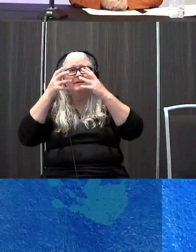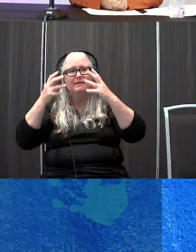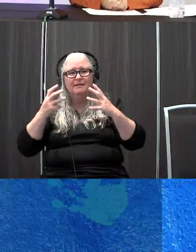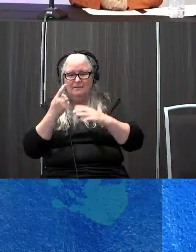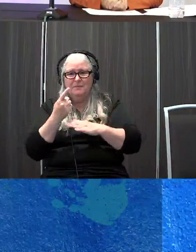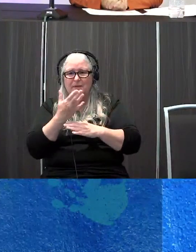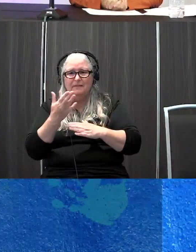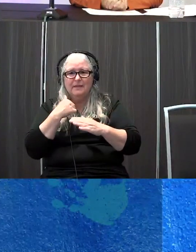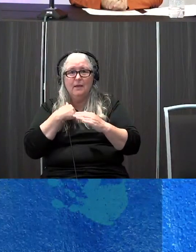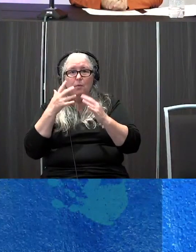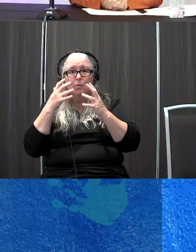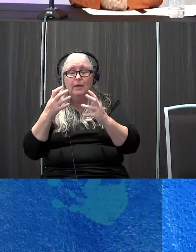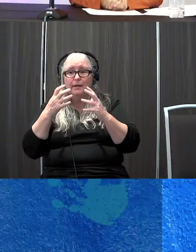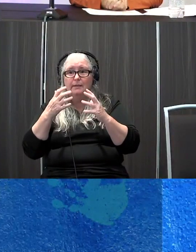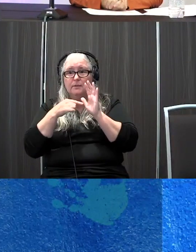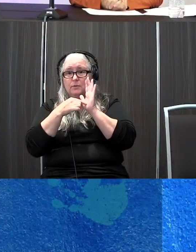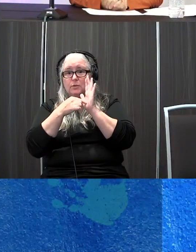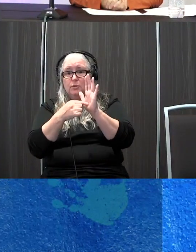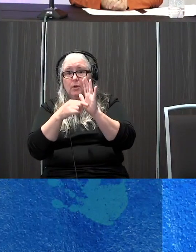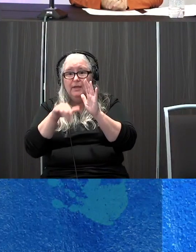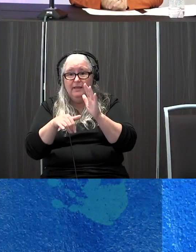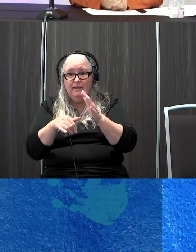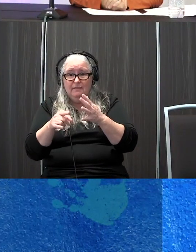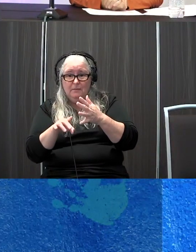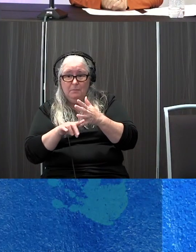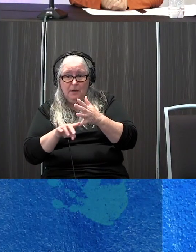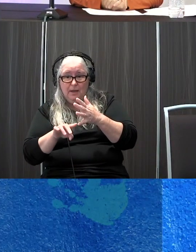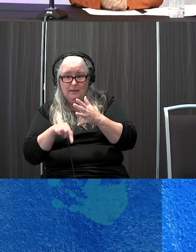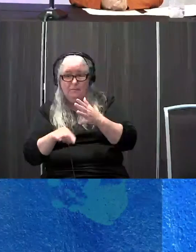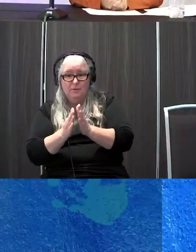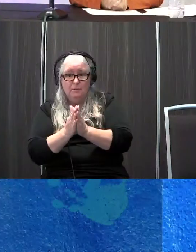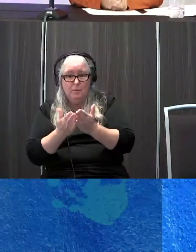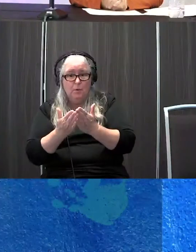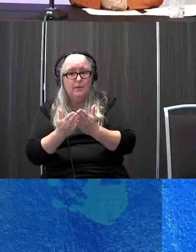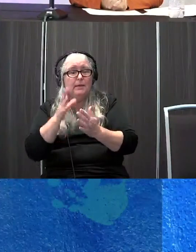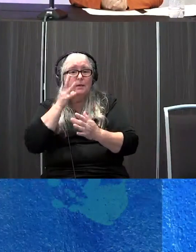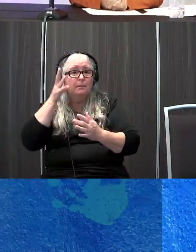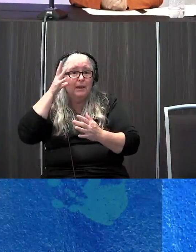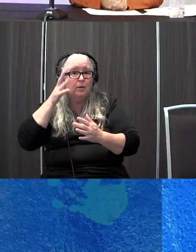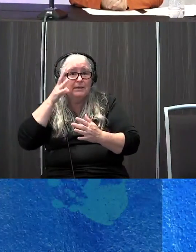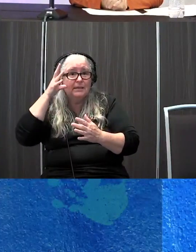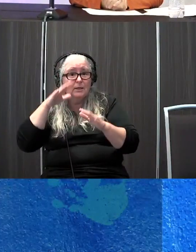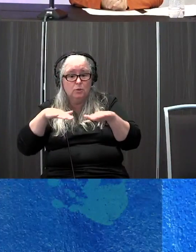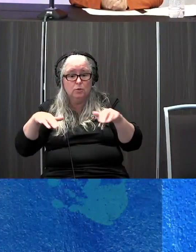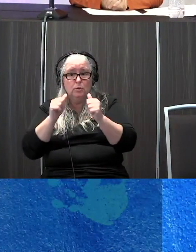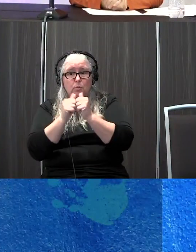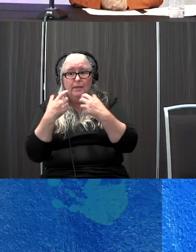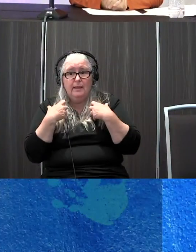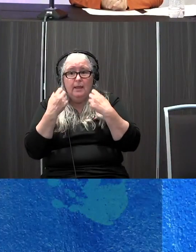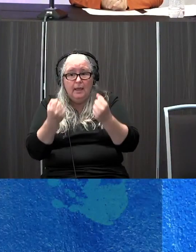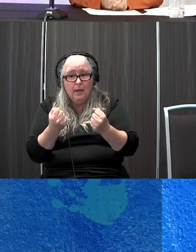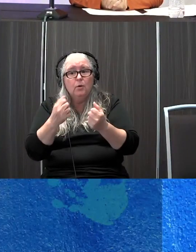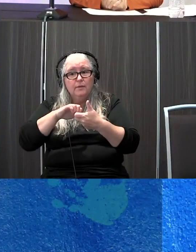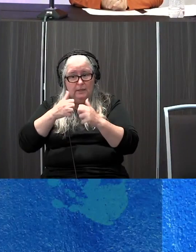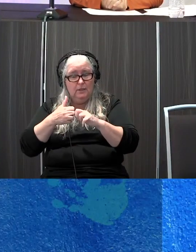was just going to highlight is the book at the bottom. That was helpful for me. It's Parenting Children with Health Issues. And I